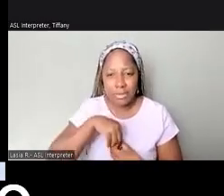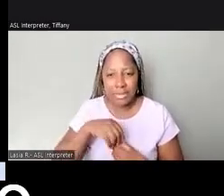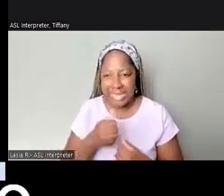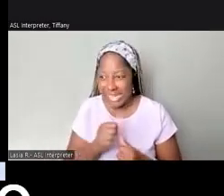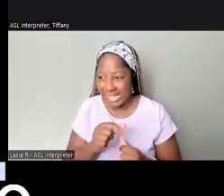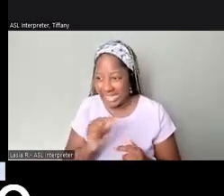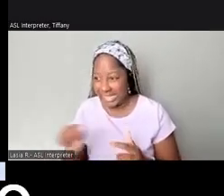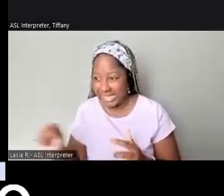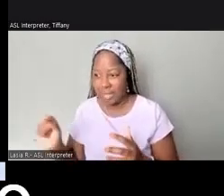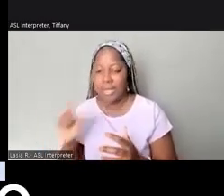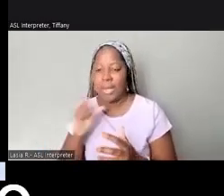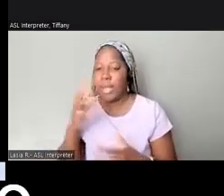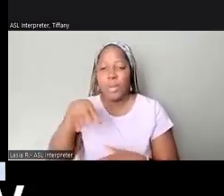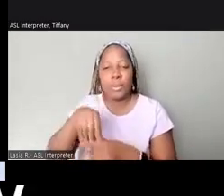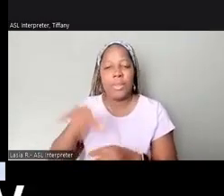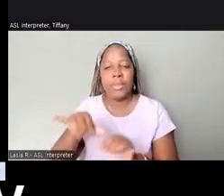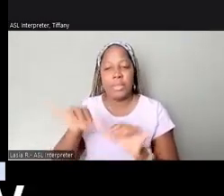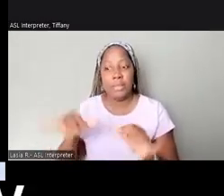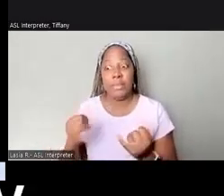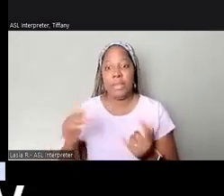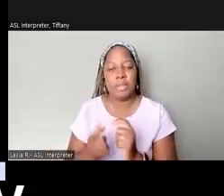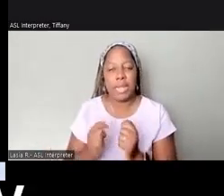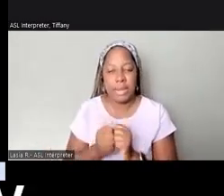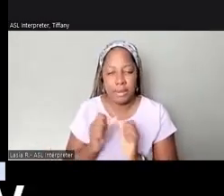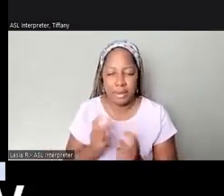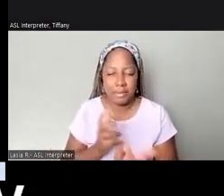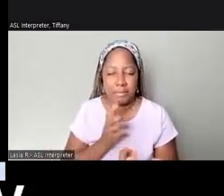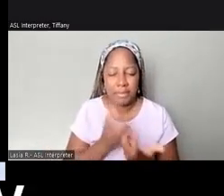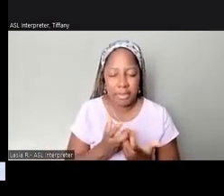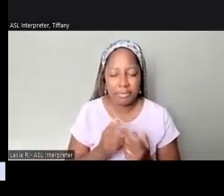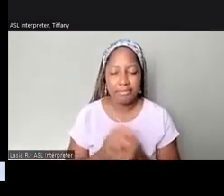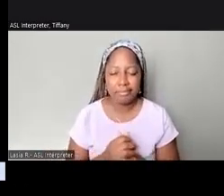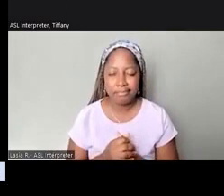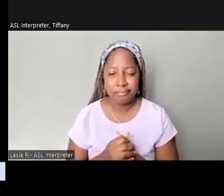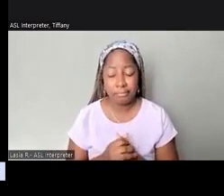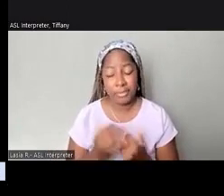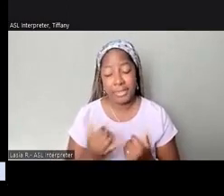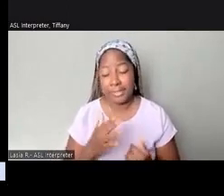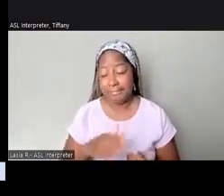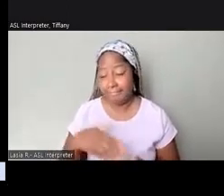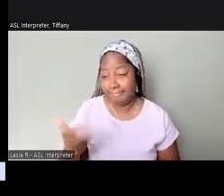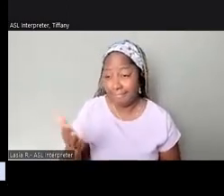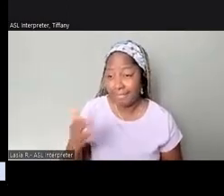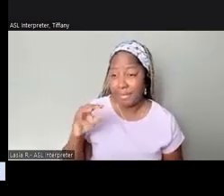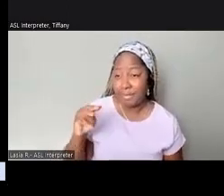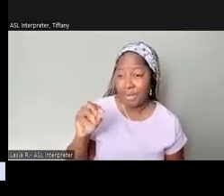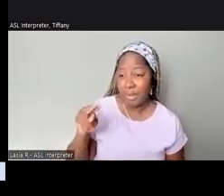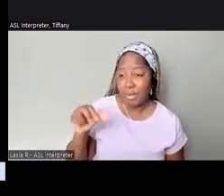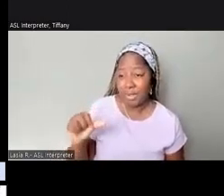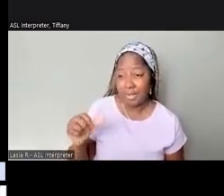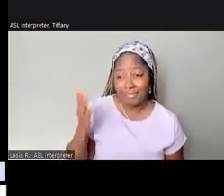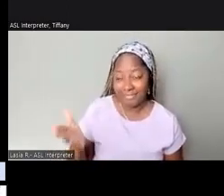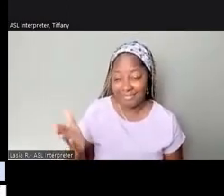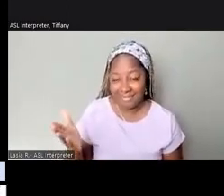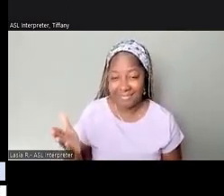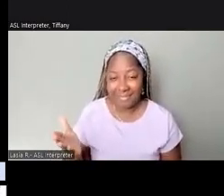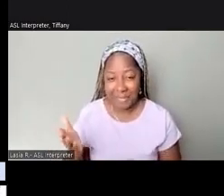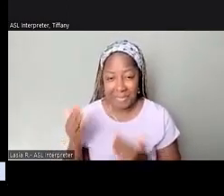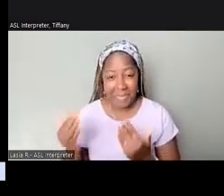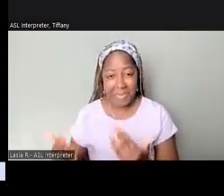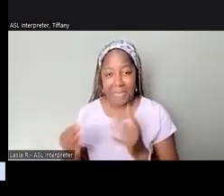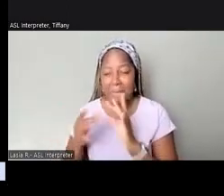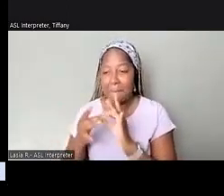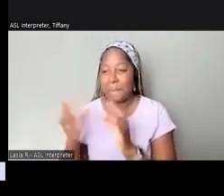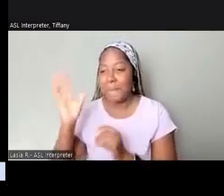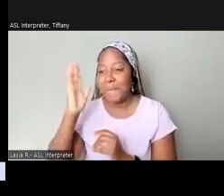I will stop there and pass to Mona for a shift to actually focusing on the systems. Thanks for having a conversation and